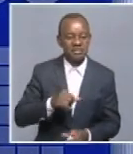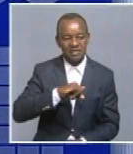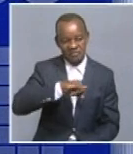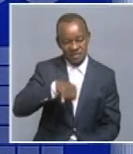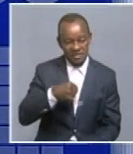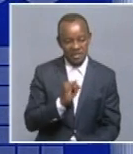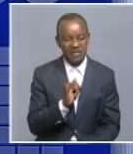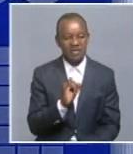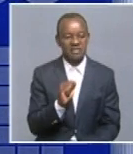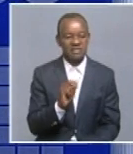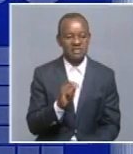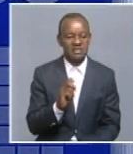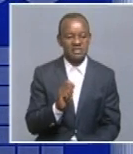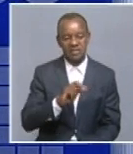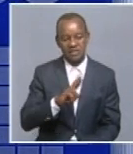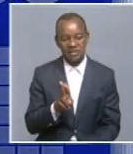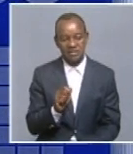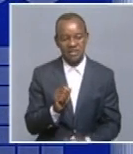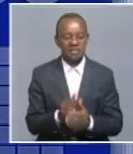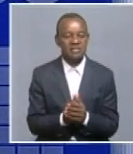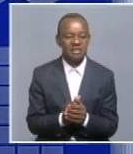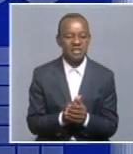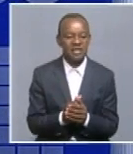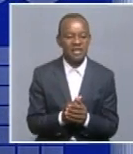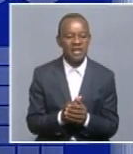Education Coordinator at Metal and Allied Namibian